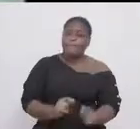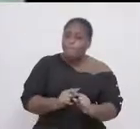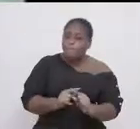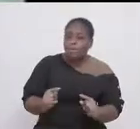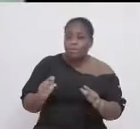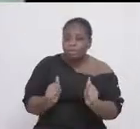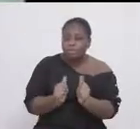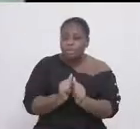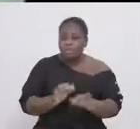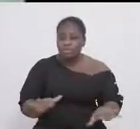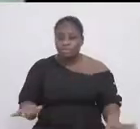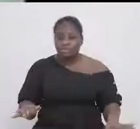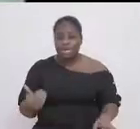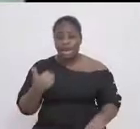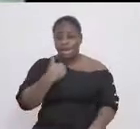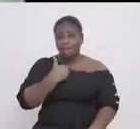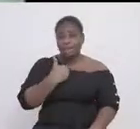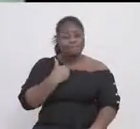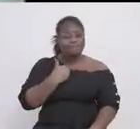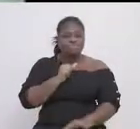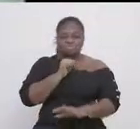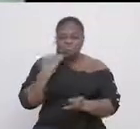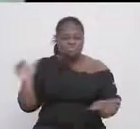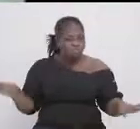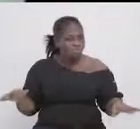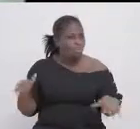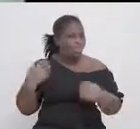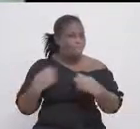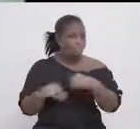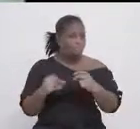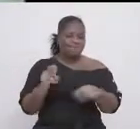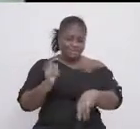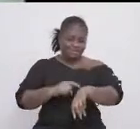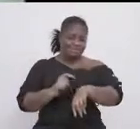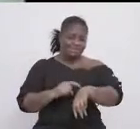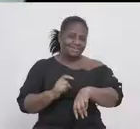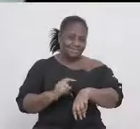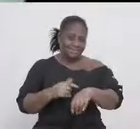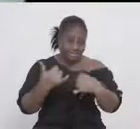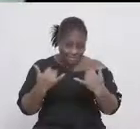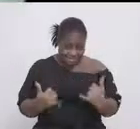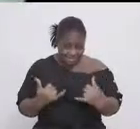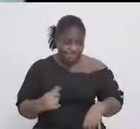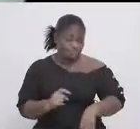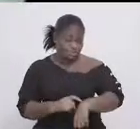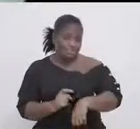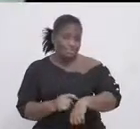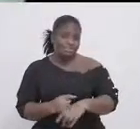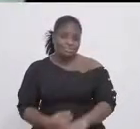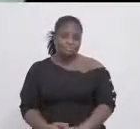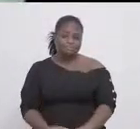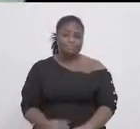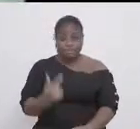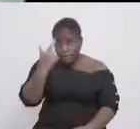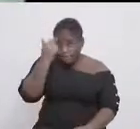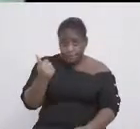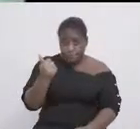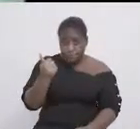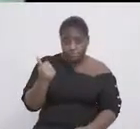for the children who have less stress, this is the right time to teach them coding skills,